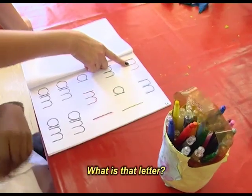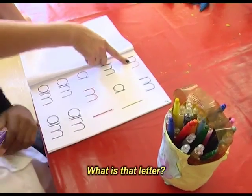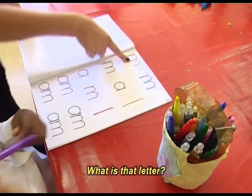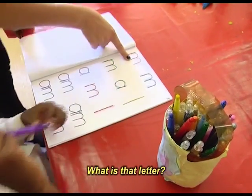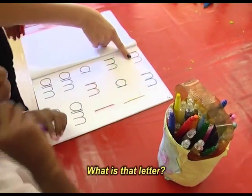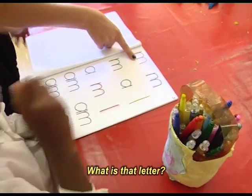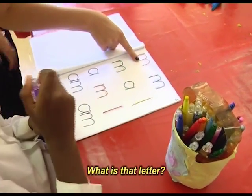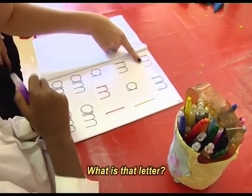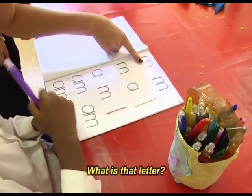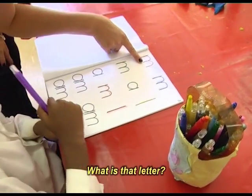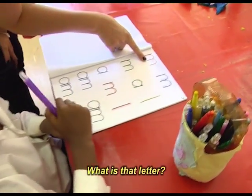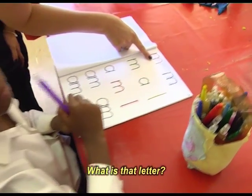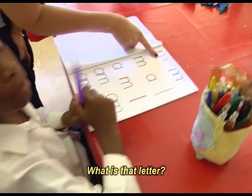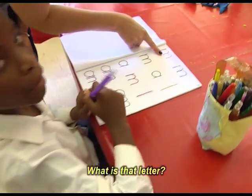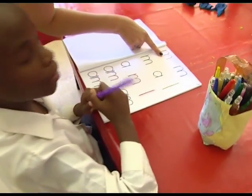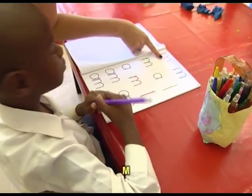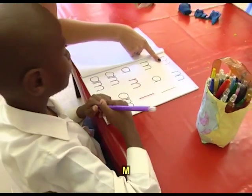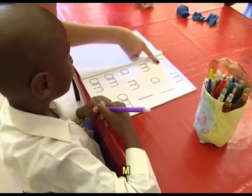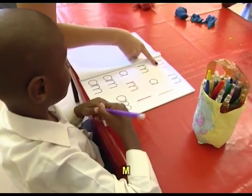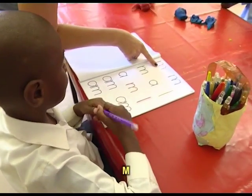What's that letter? Read it.